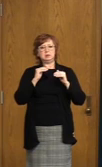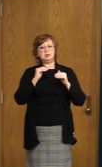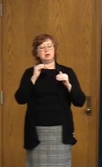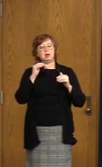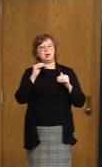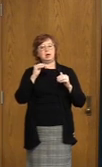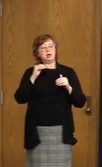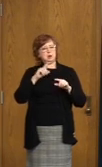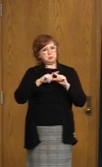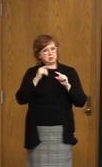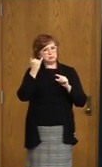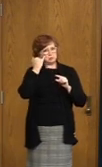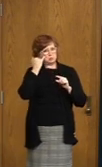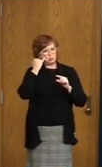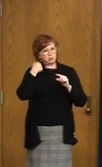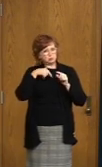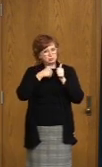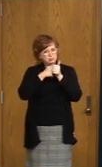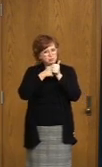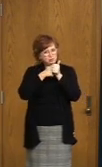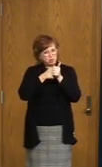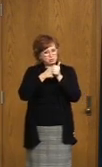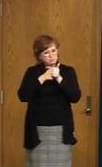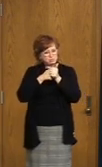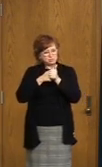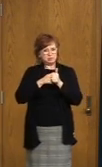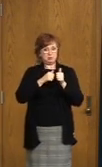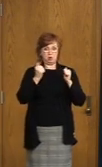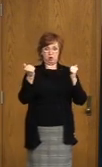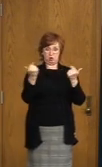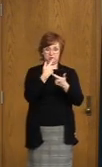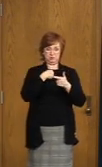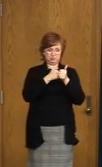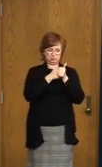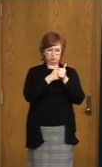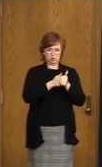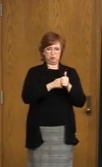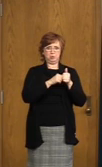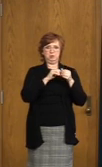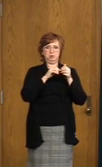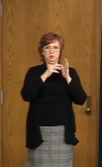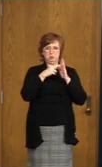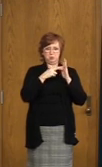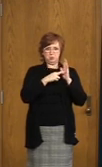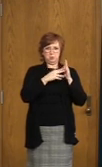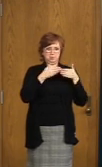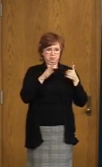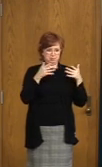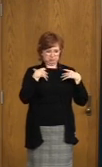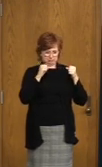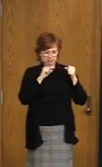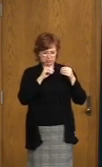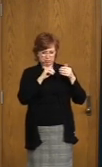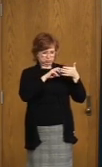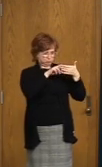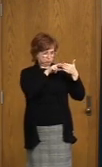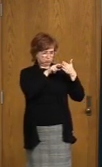if all of us abide by public health principles, it has a significant impact on our case